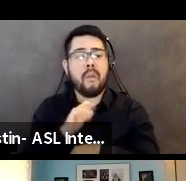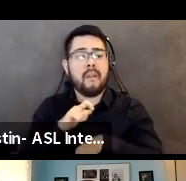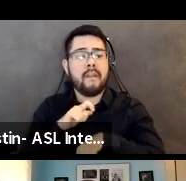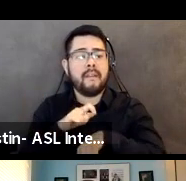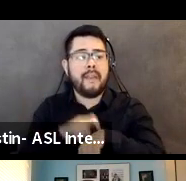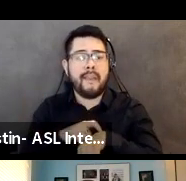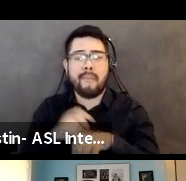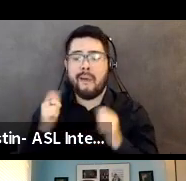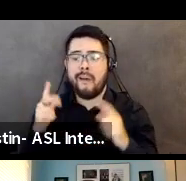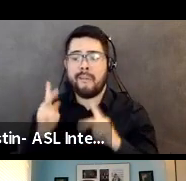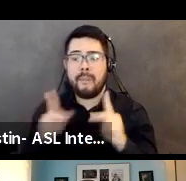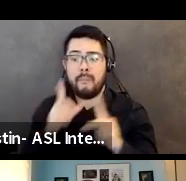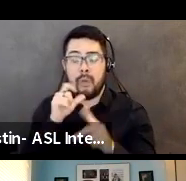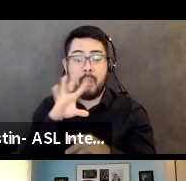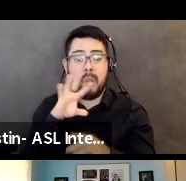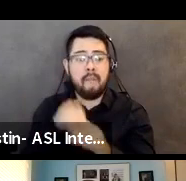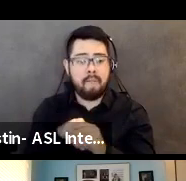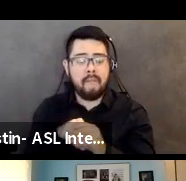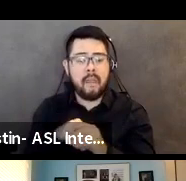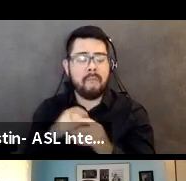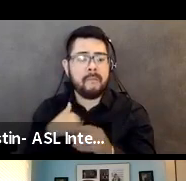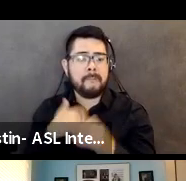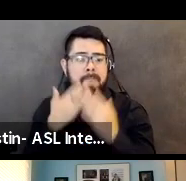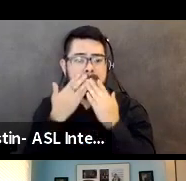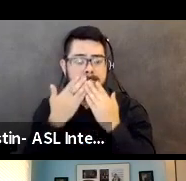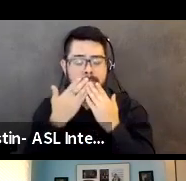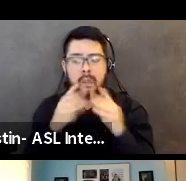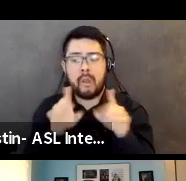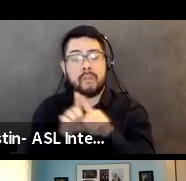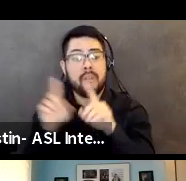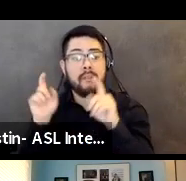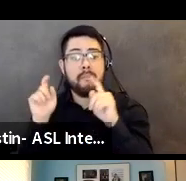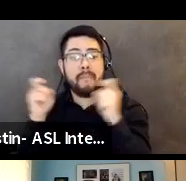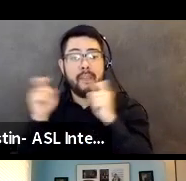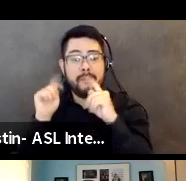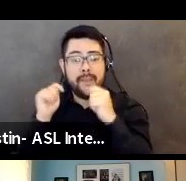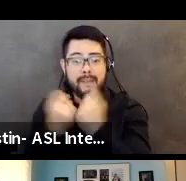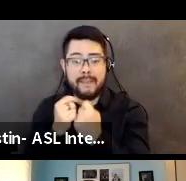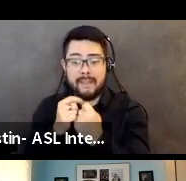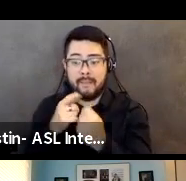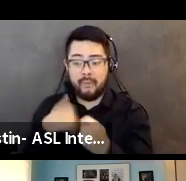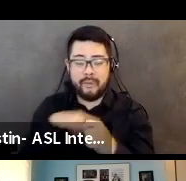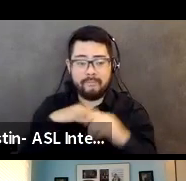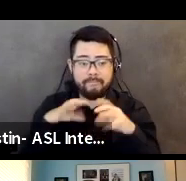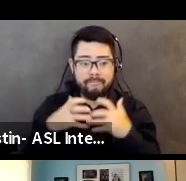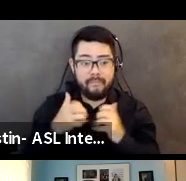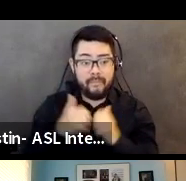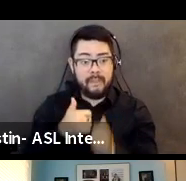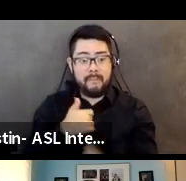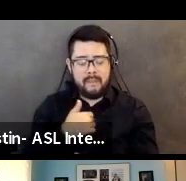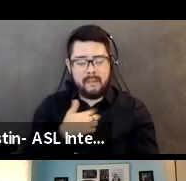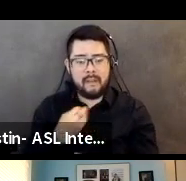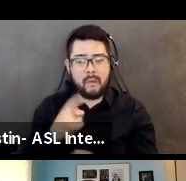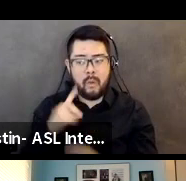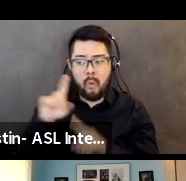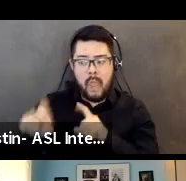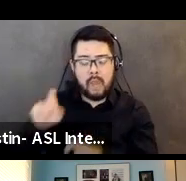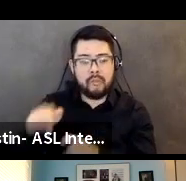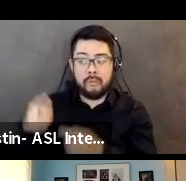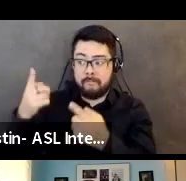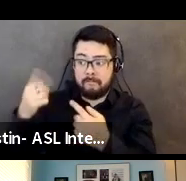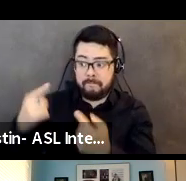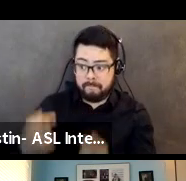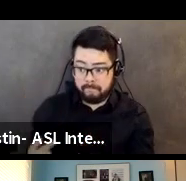individuals in um and the management that met with me and answered questions uh